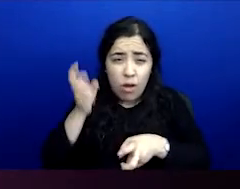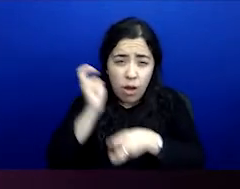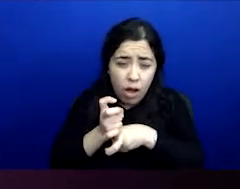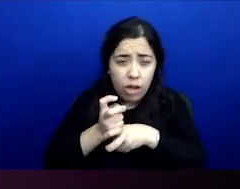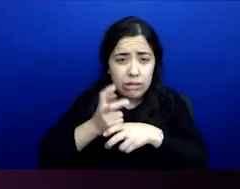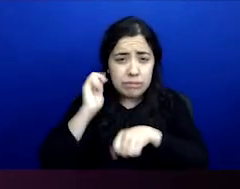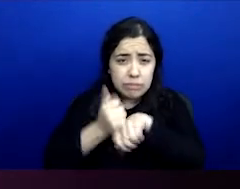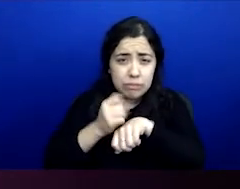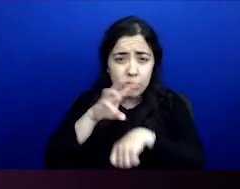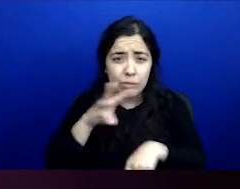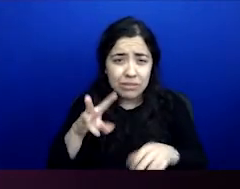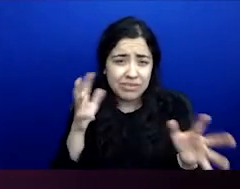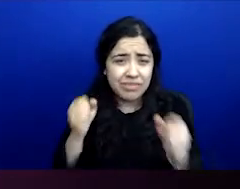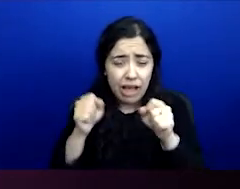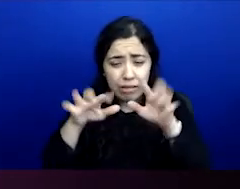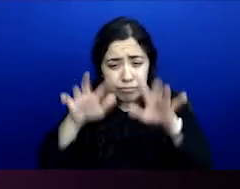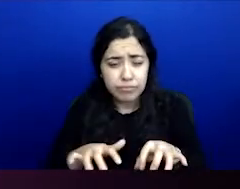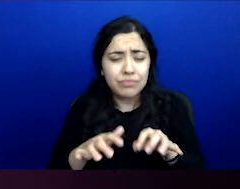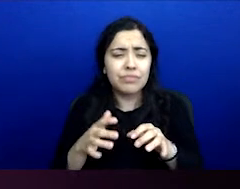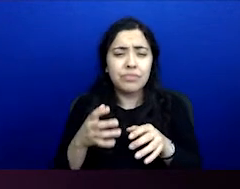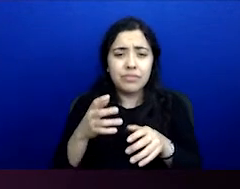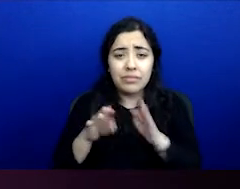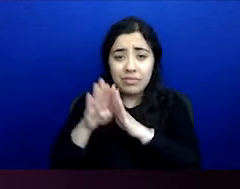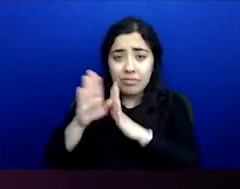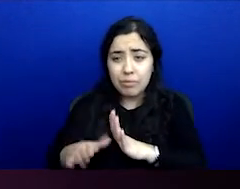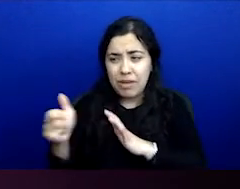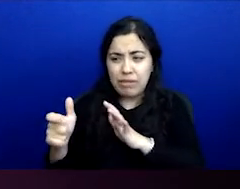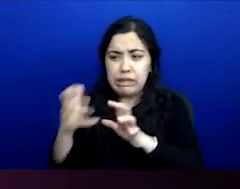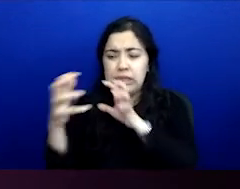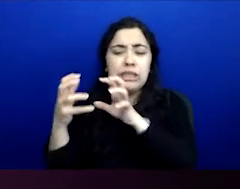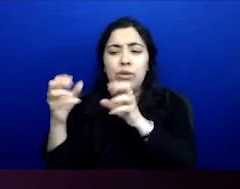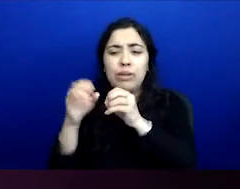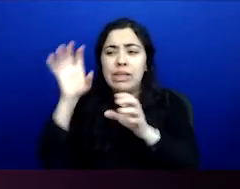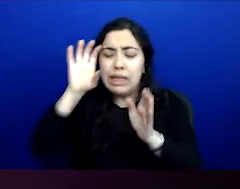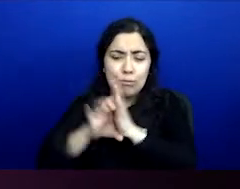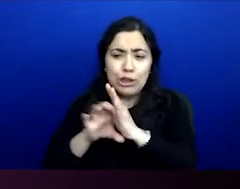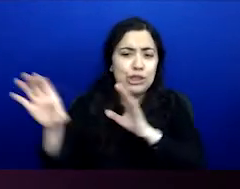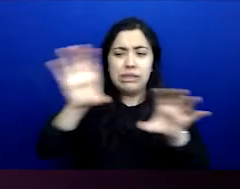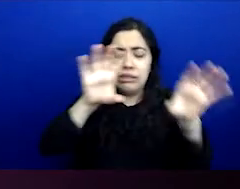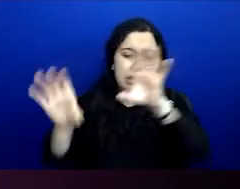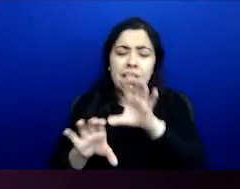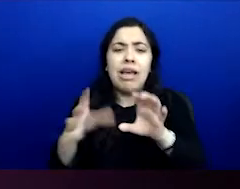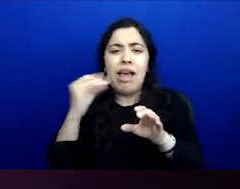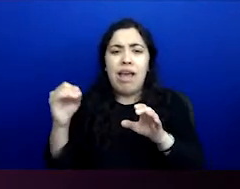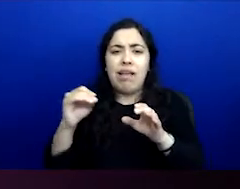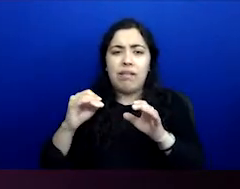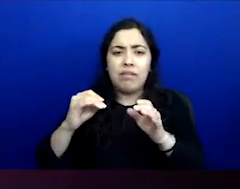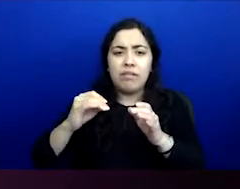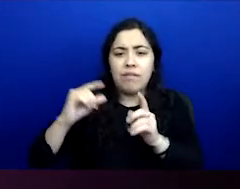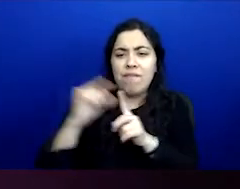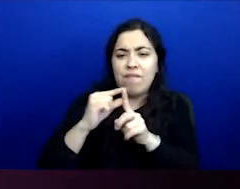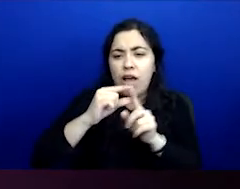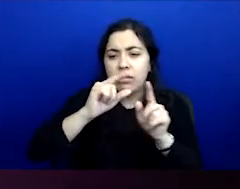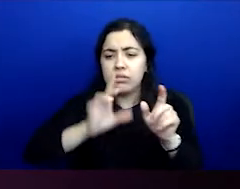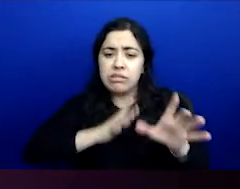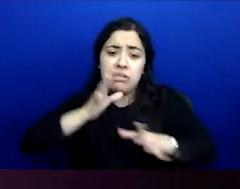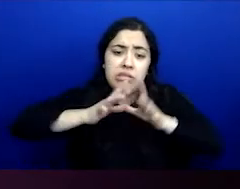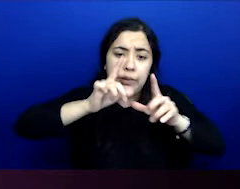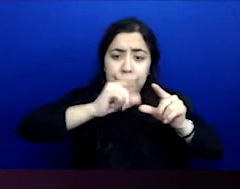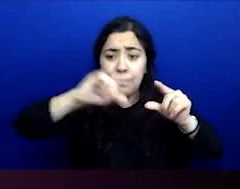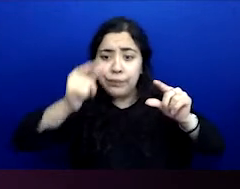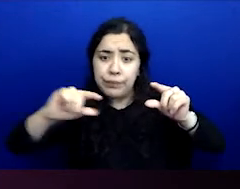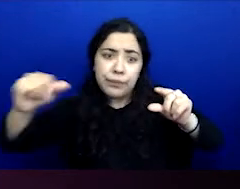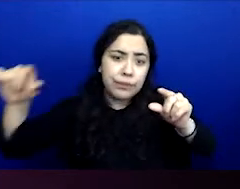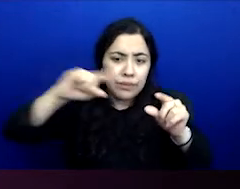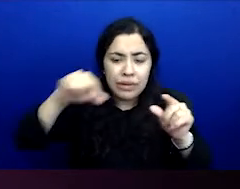websites, and developers have to wrangle with images and fonts and scripts, and it's easy to make mistakes. And the cost